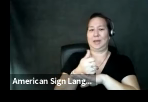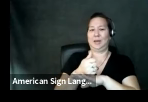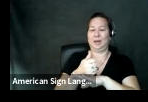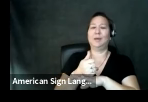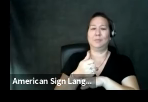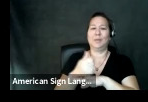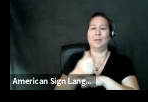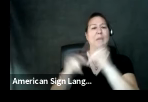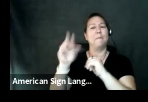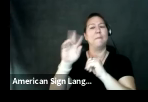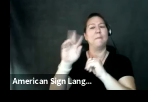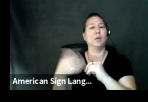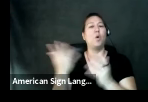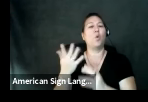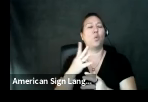what the student is good at.